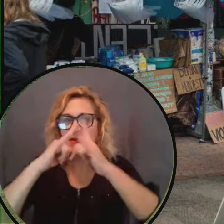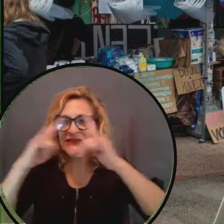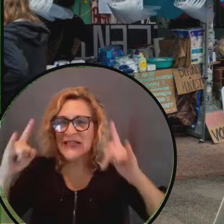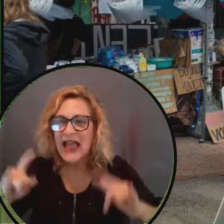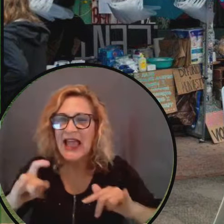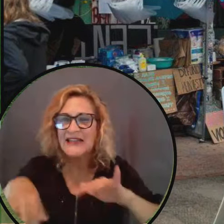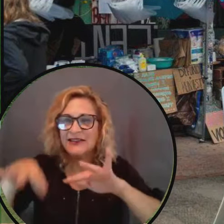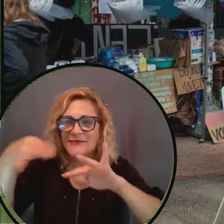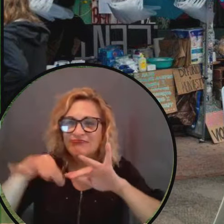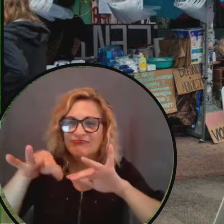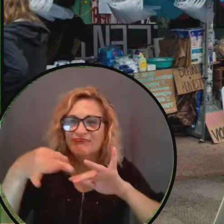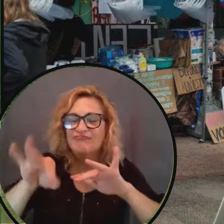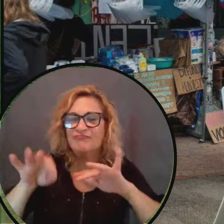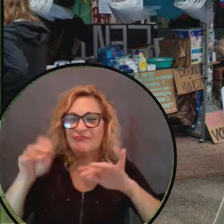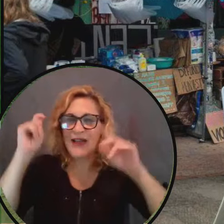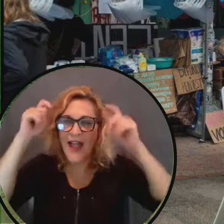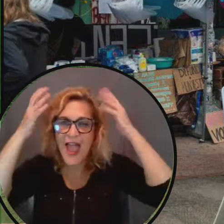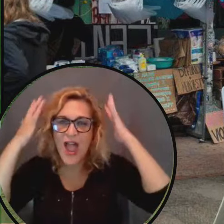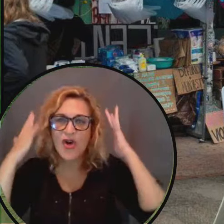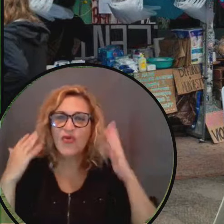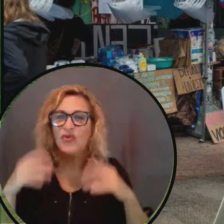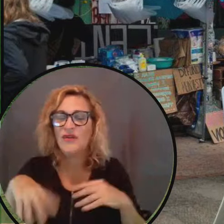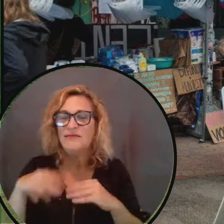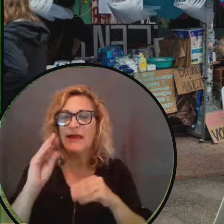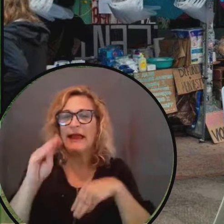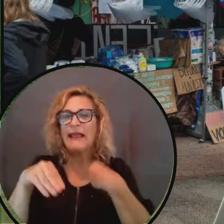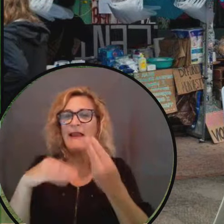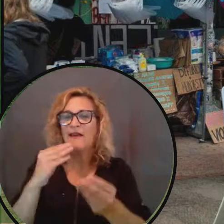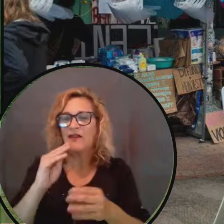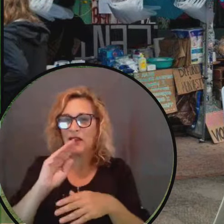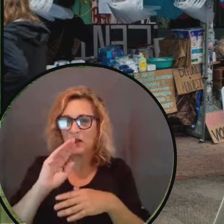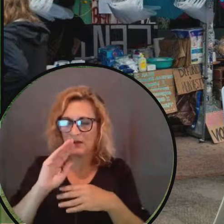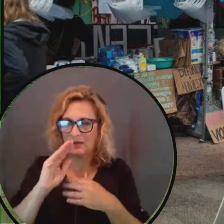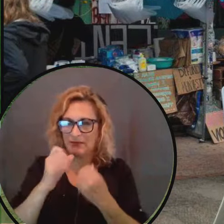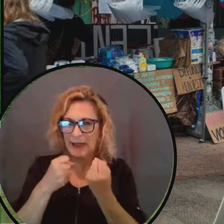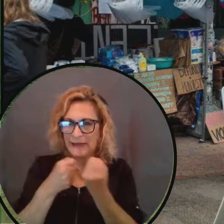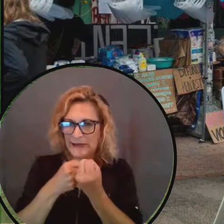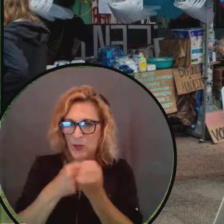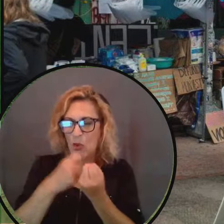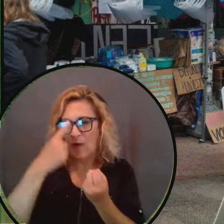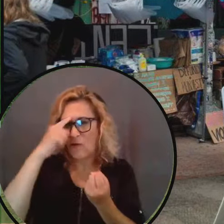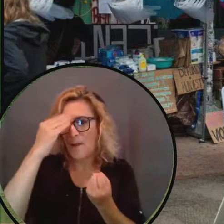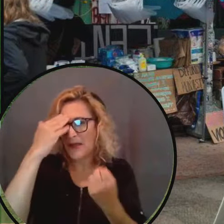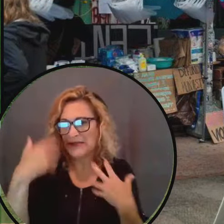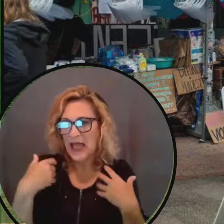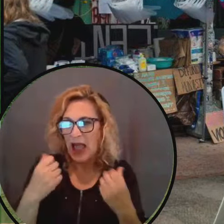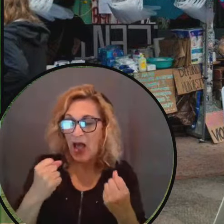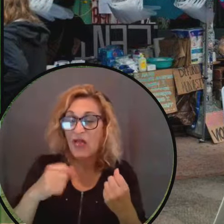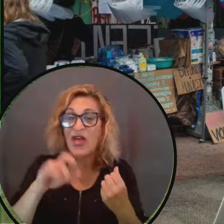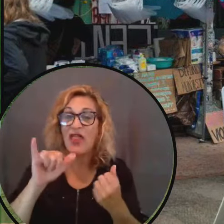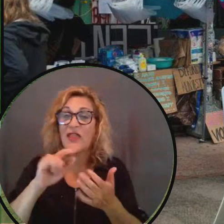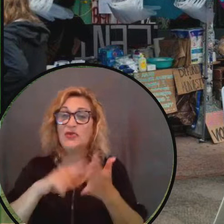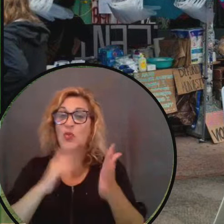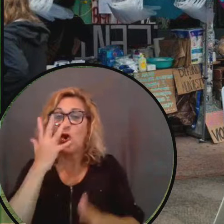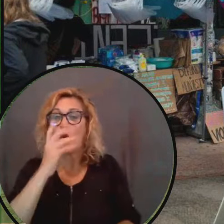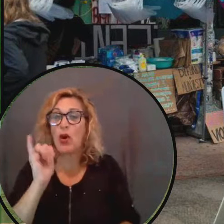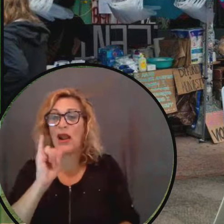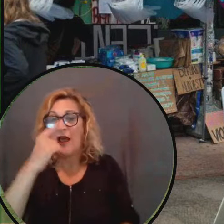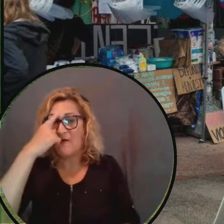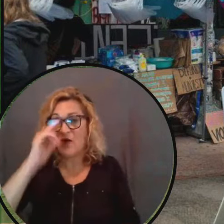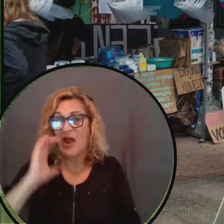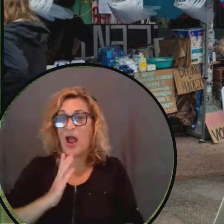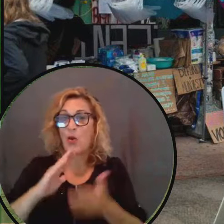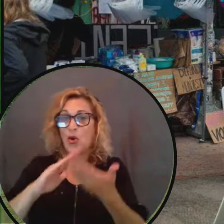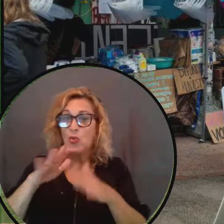giving each other mental health support. Like, this is what it looks like when we take space in our communities. It looks like mutual aid. That's what makes it possible for us to do